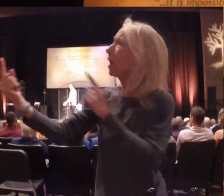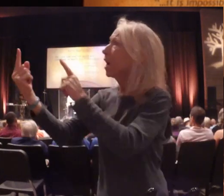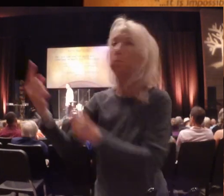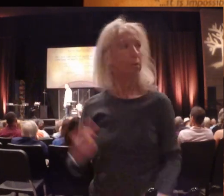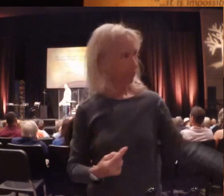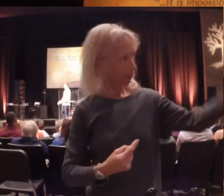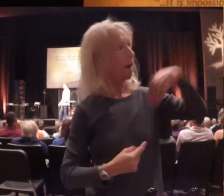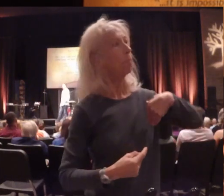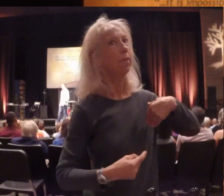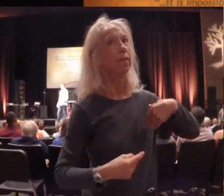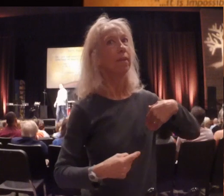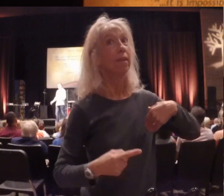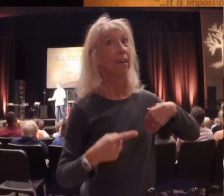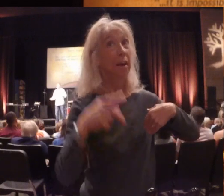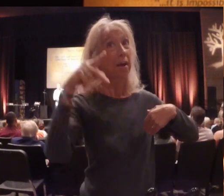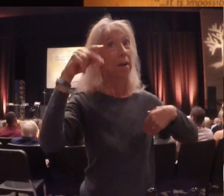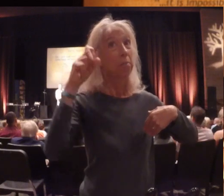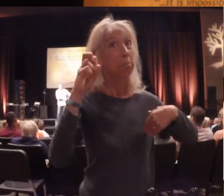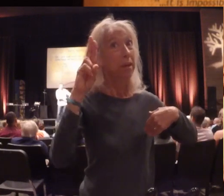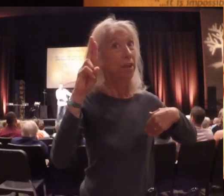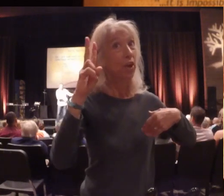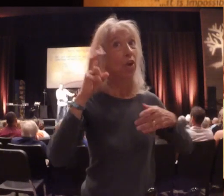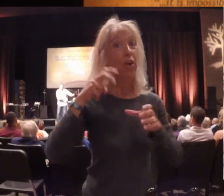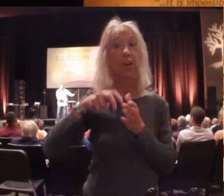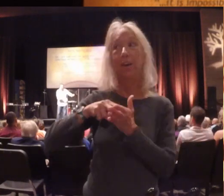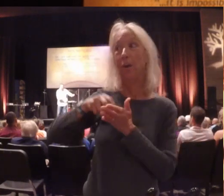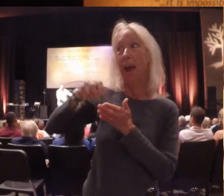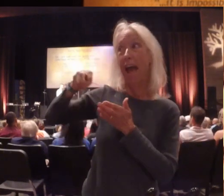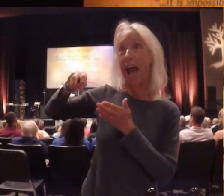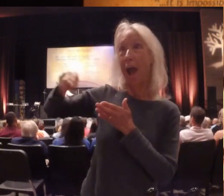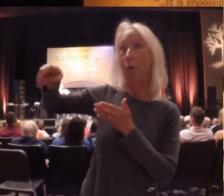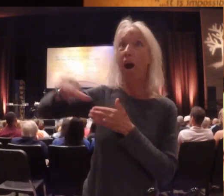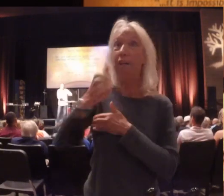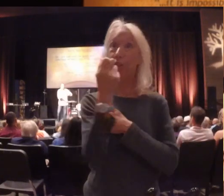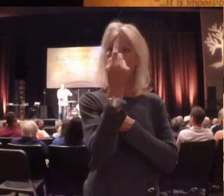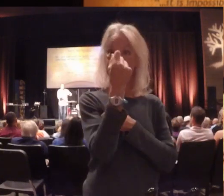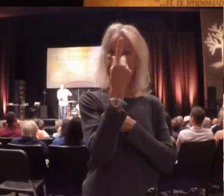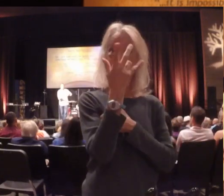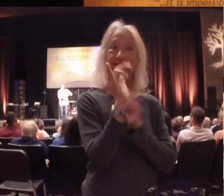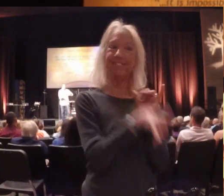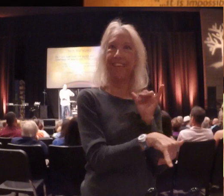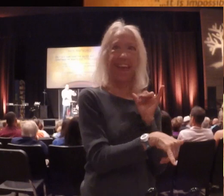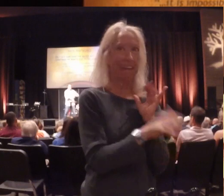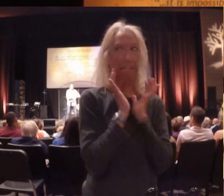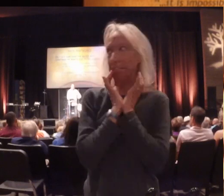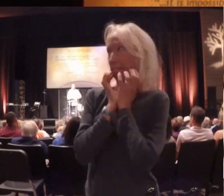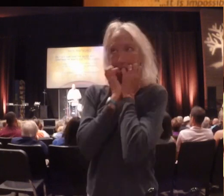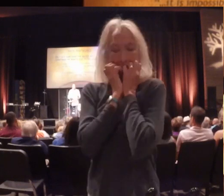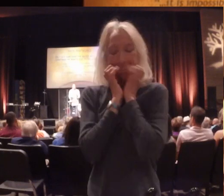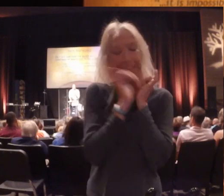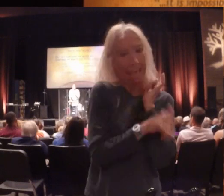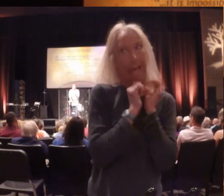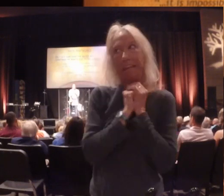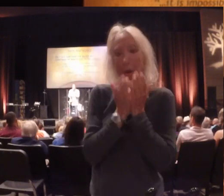ridiculous faith and steps outside of the boat. The other 11 guys, they're in the boat. They're not showing a lot of faith.